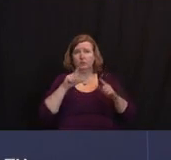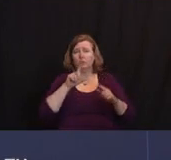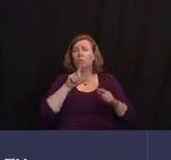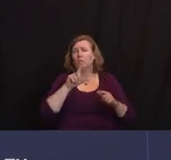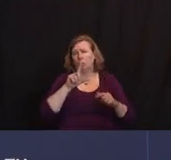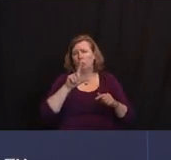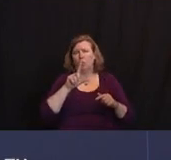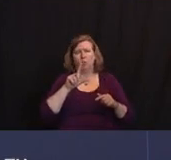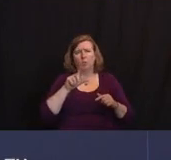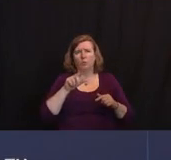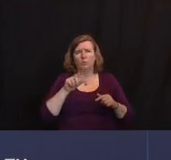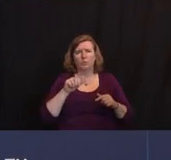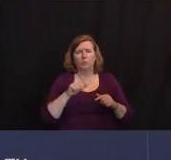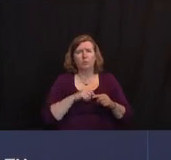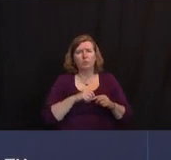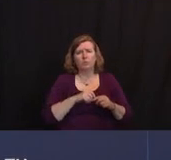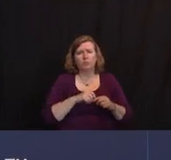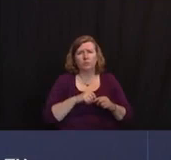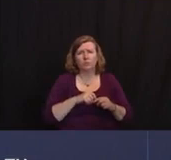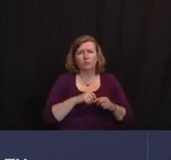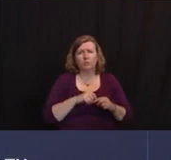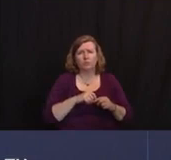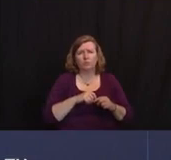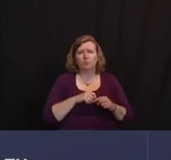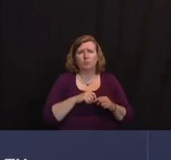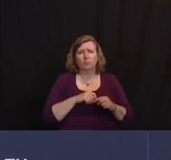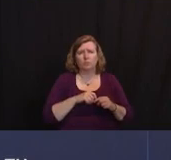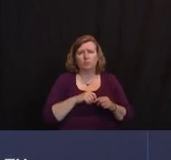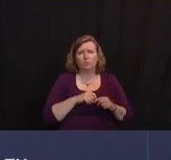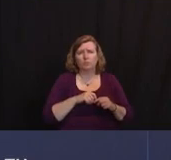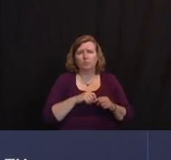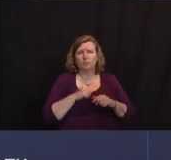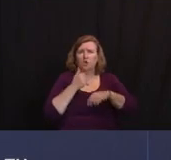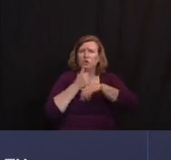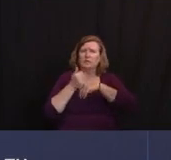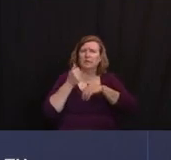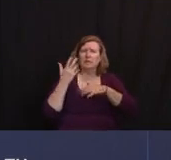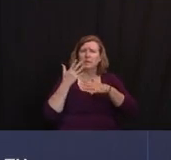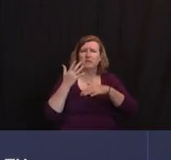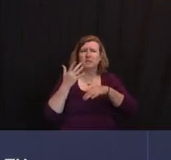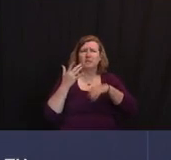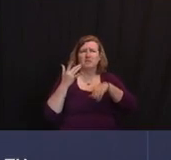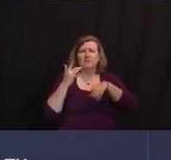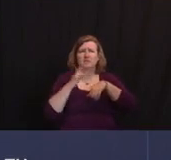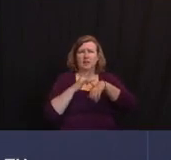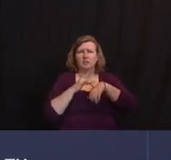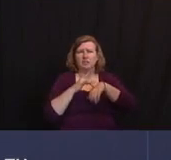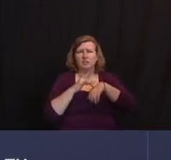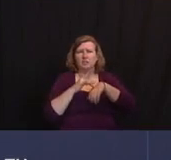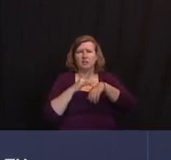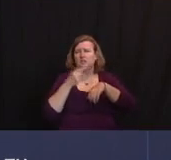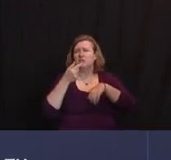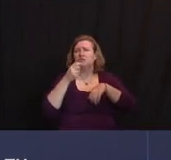her of groping his genitals. I'm wondering if you believe that she should resign.